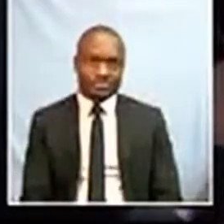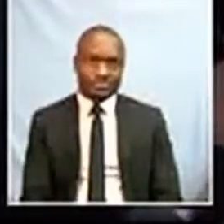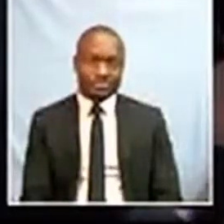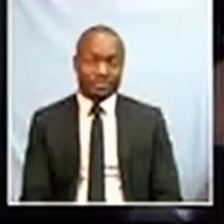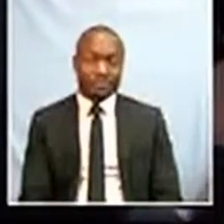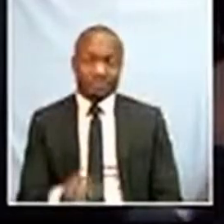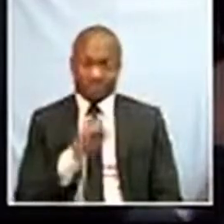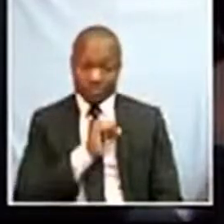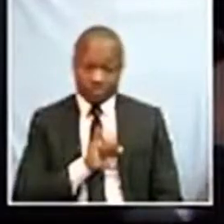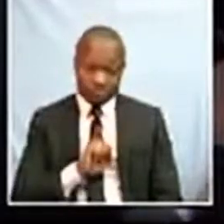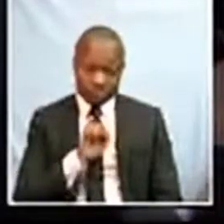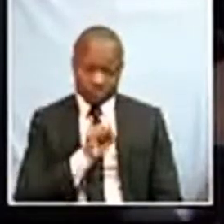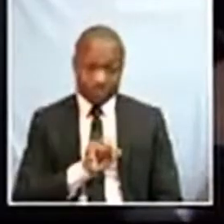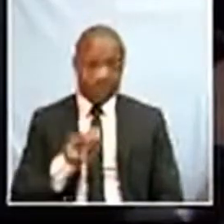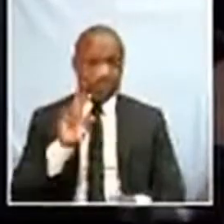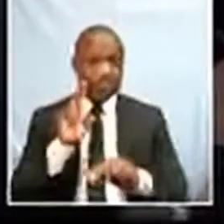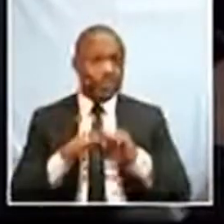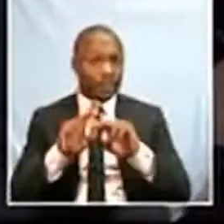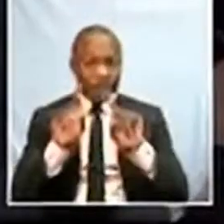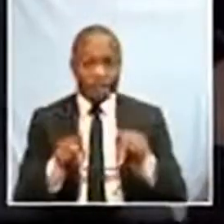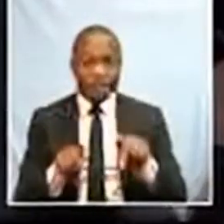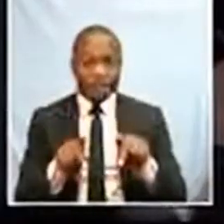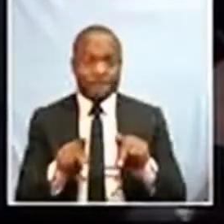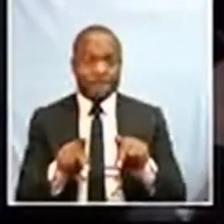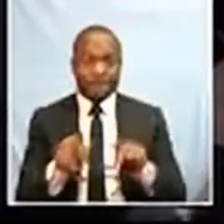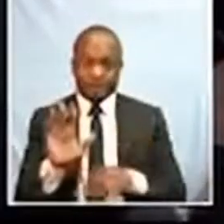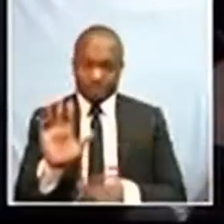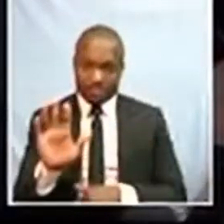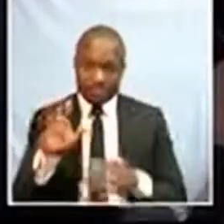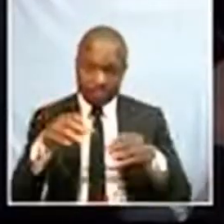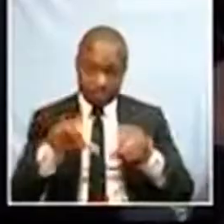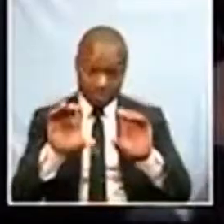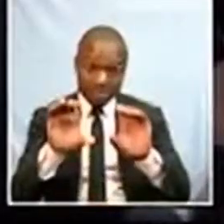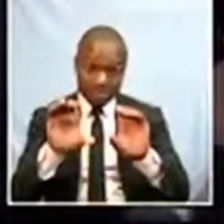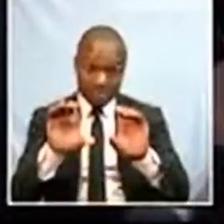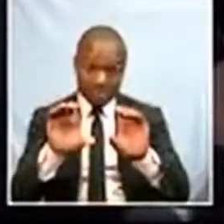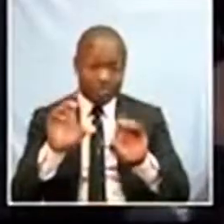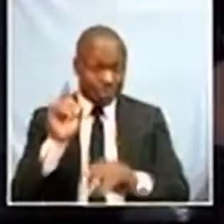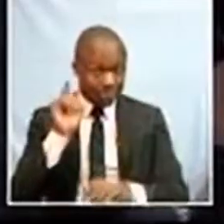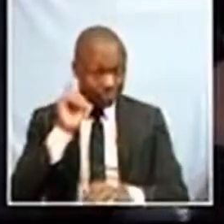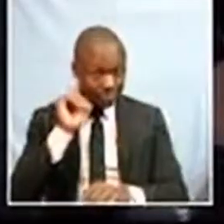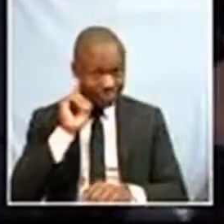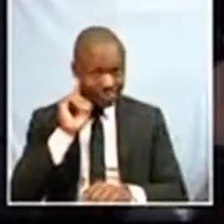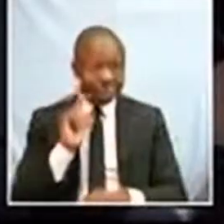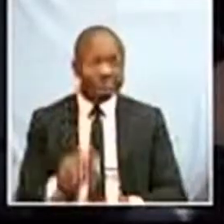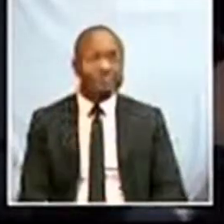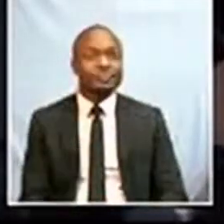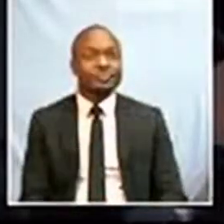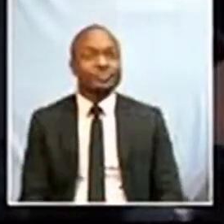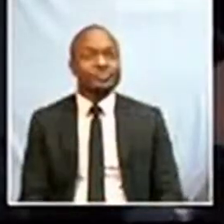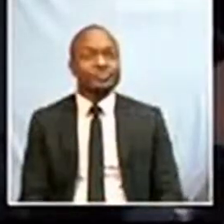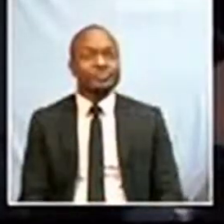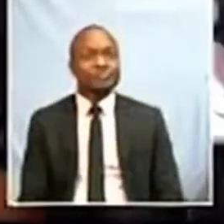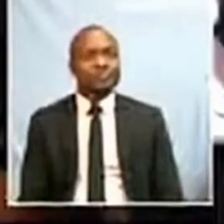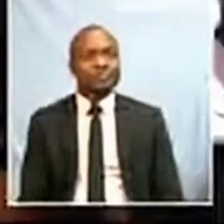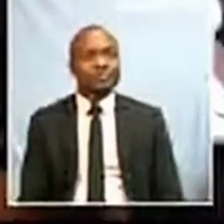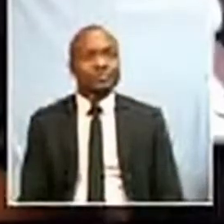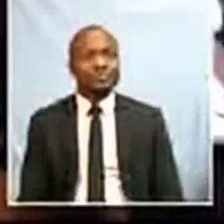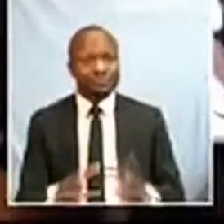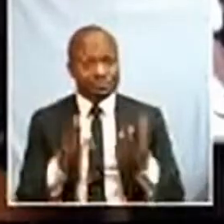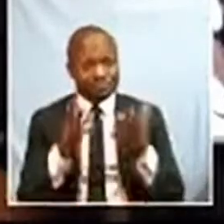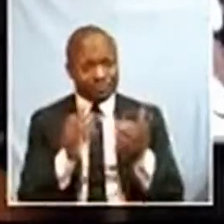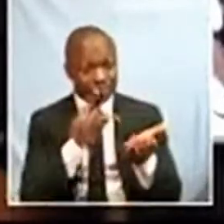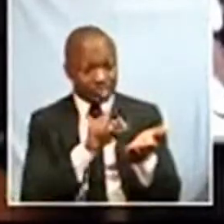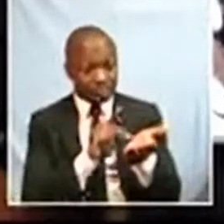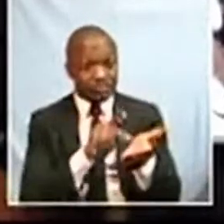And sorry, Chair, we... No, go ahead. I was just... Okay. I was guiding. I wanted